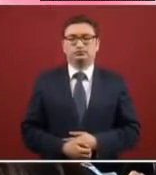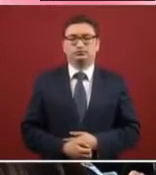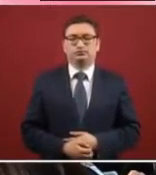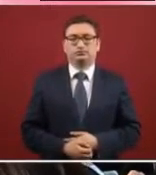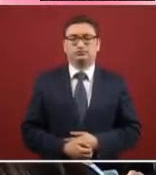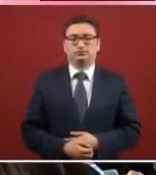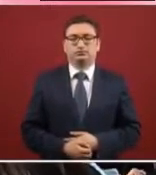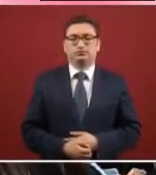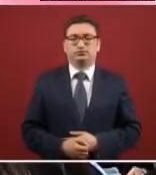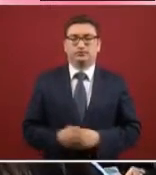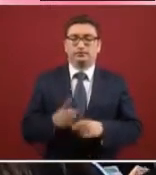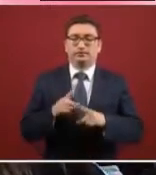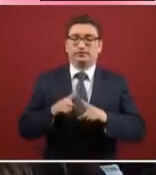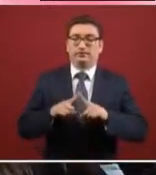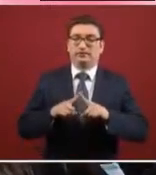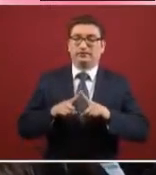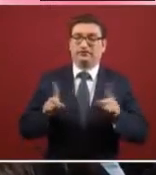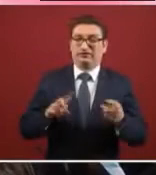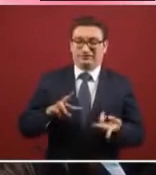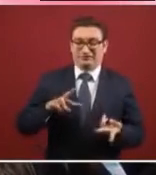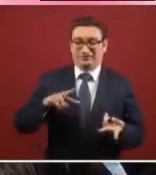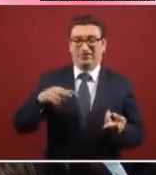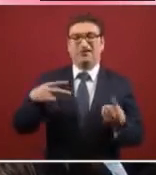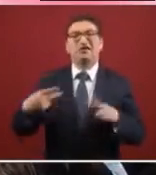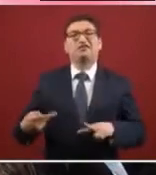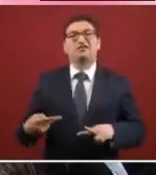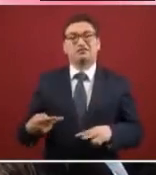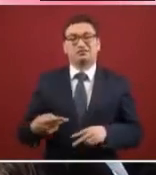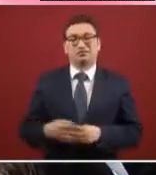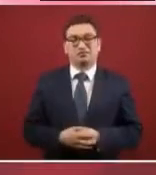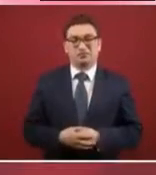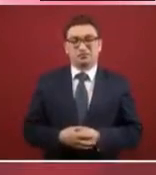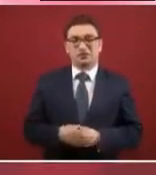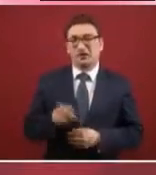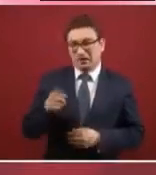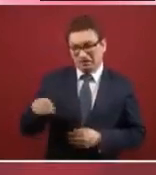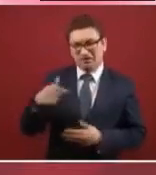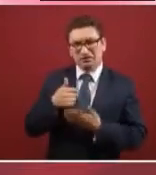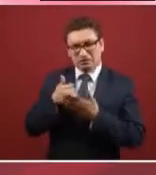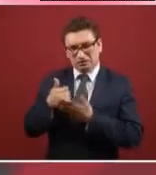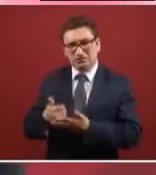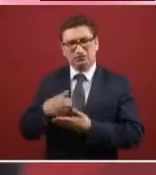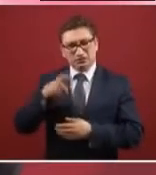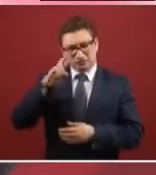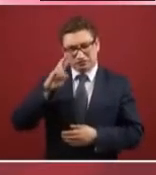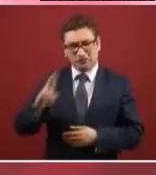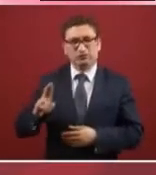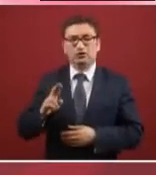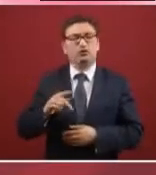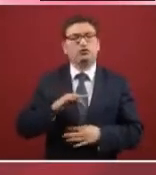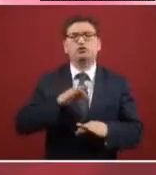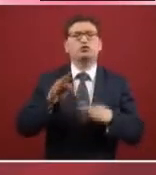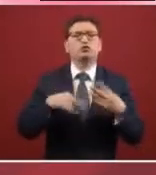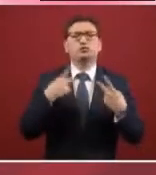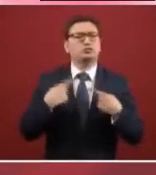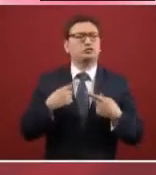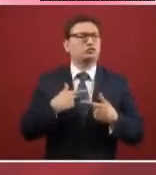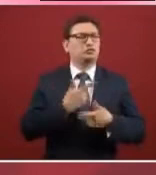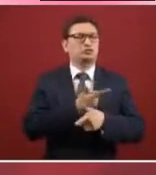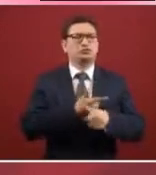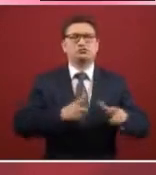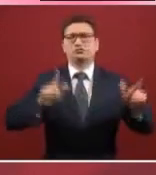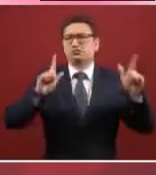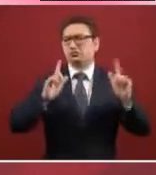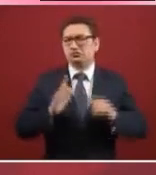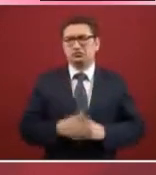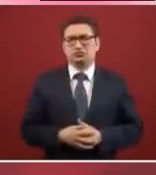On. On the contrary. Lo digo de manera respetuosa. I say it in a respectful way. Libre. Anyone is free to do what they